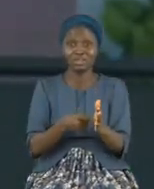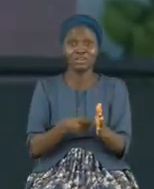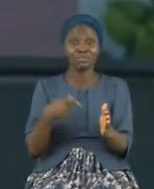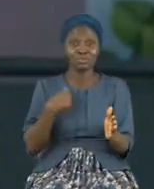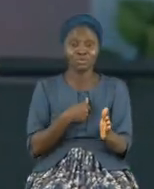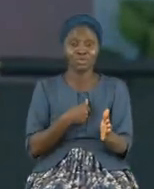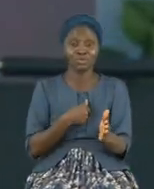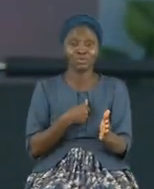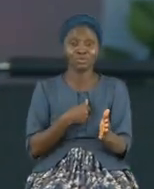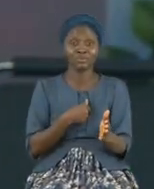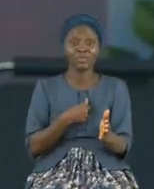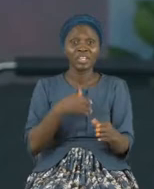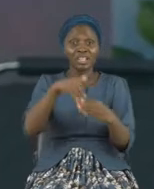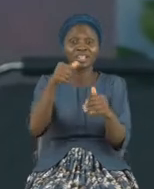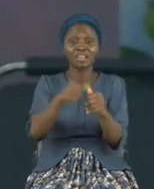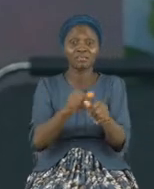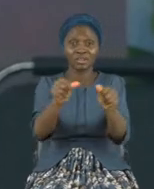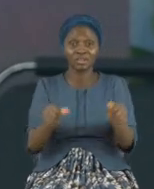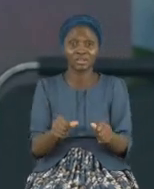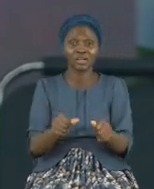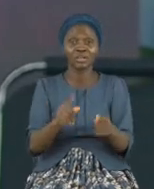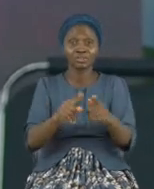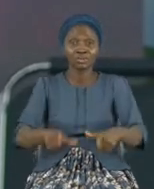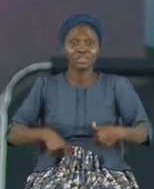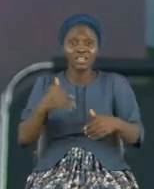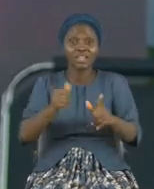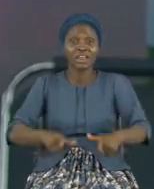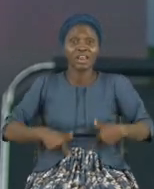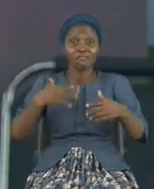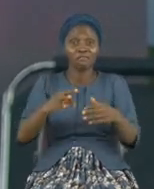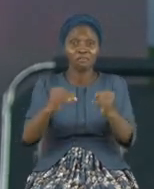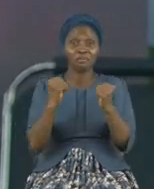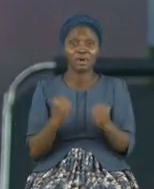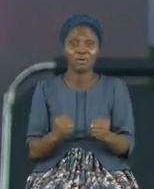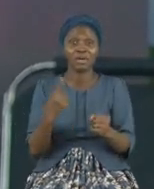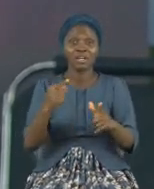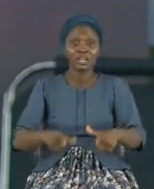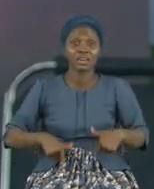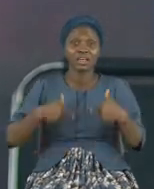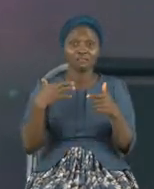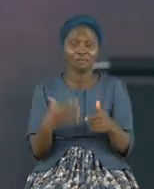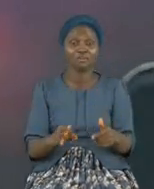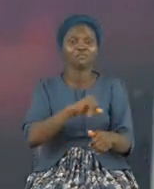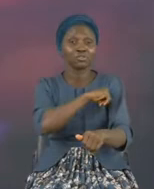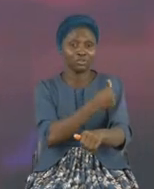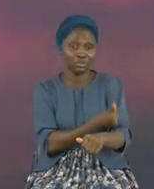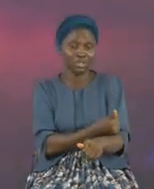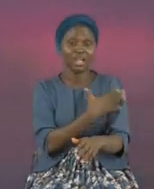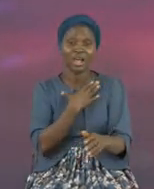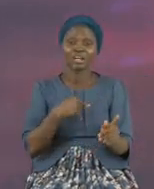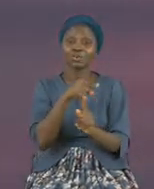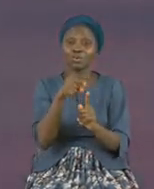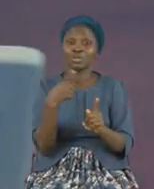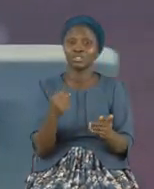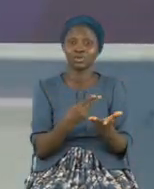area and live a life of power, a life of authority. And when the Holy Ghost